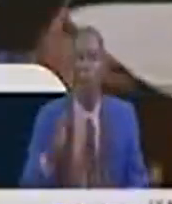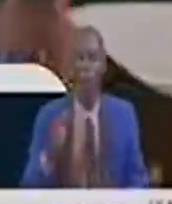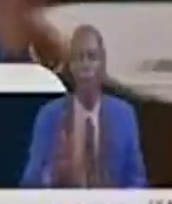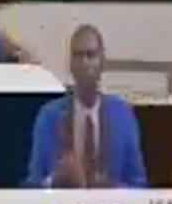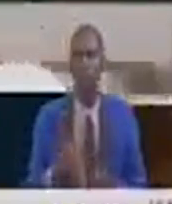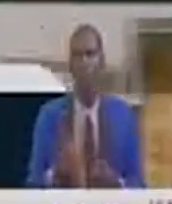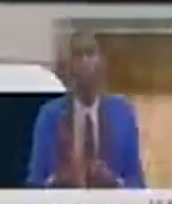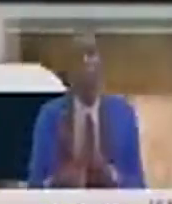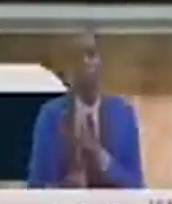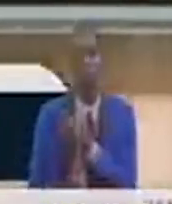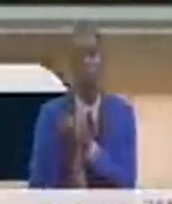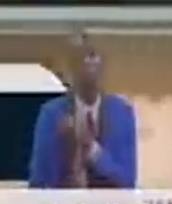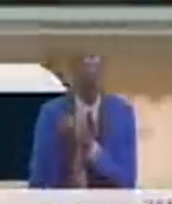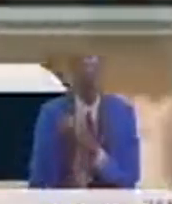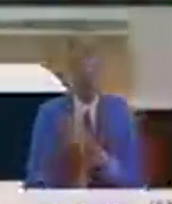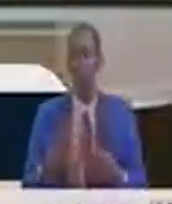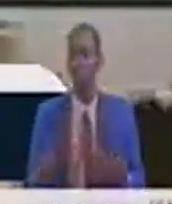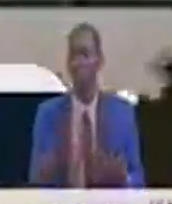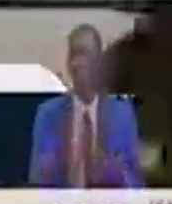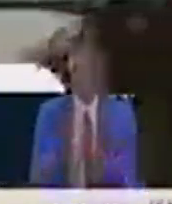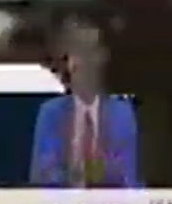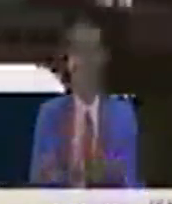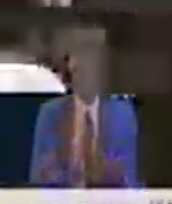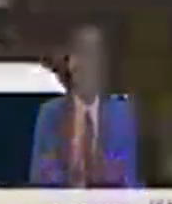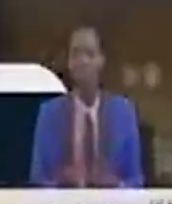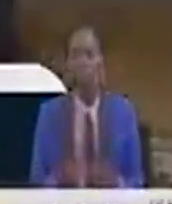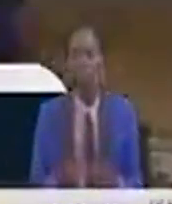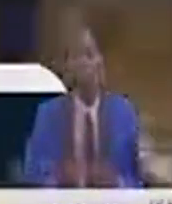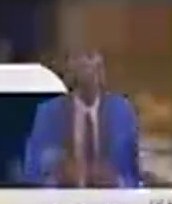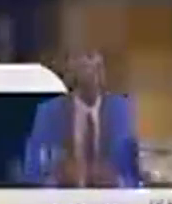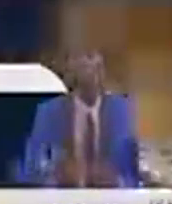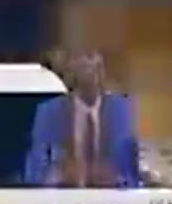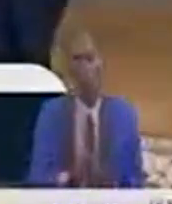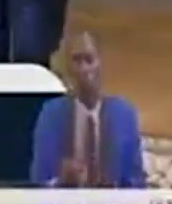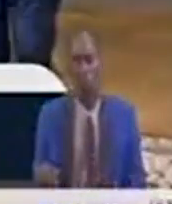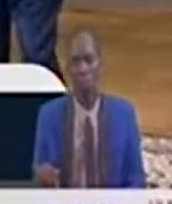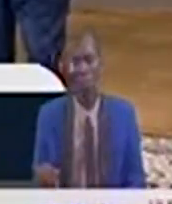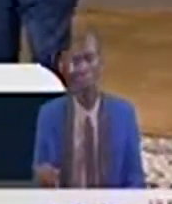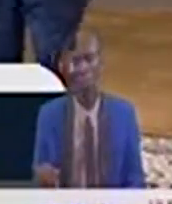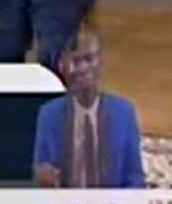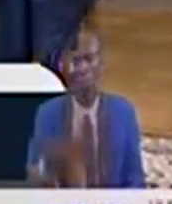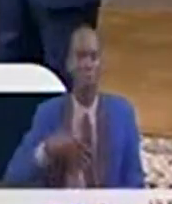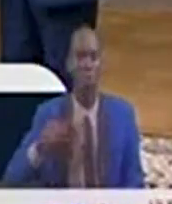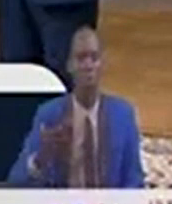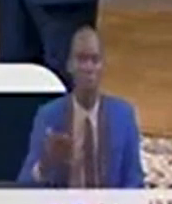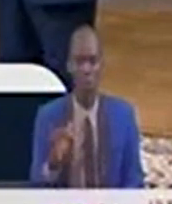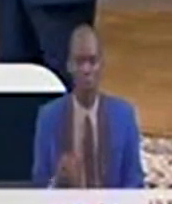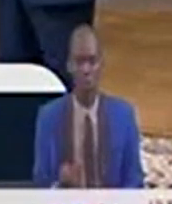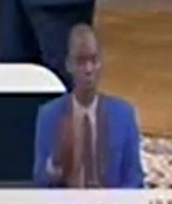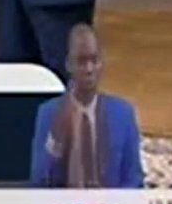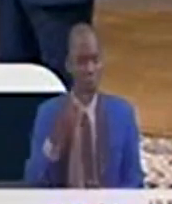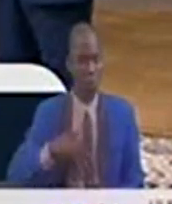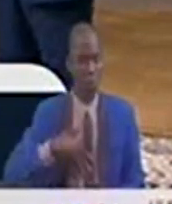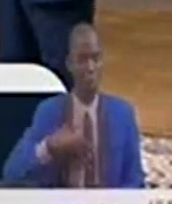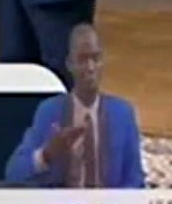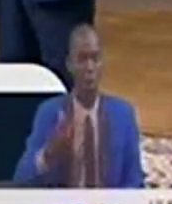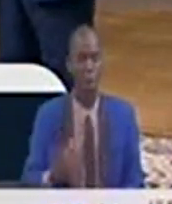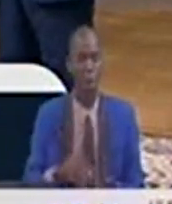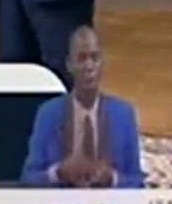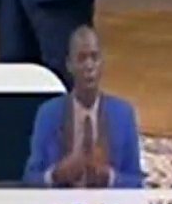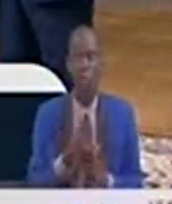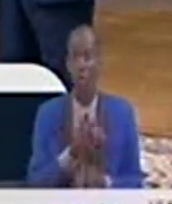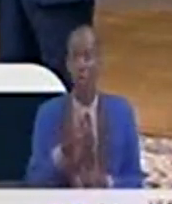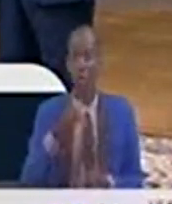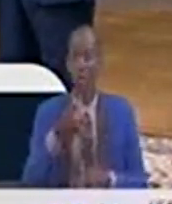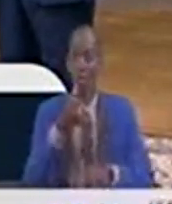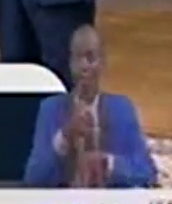The ruinousness of succumbing voluntarily. Nobody is forcing it on you. In fact,